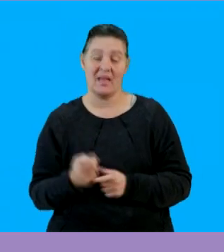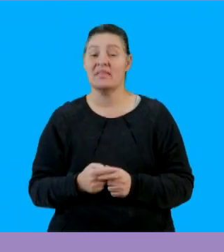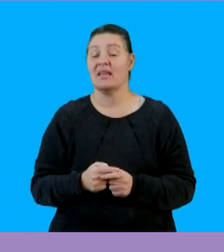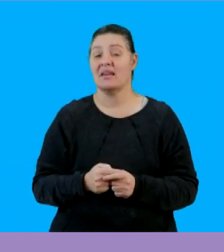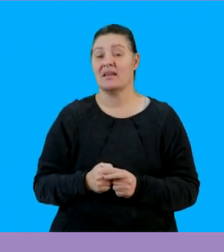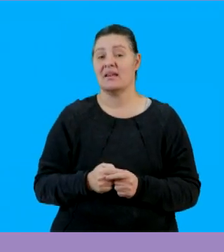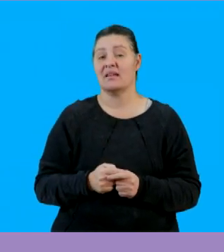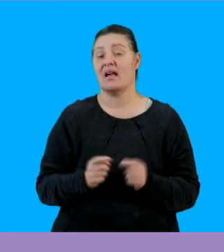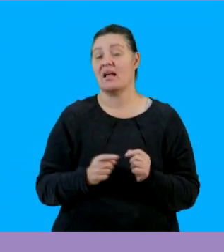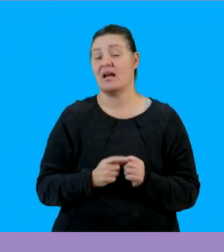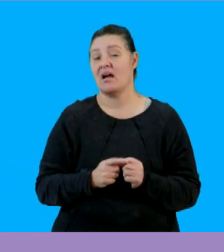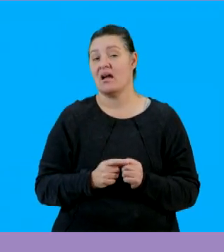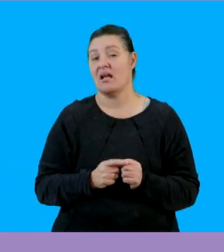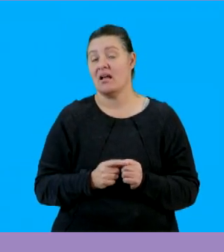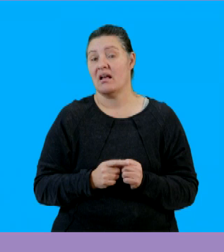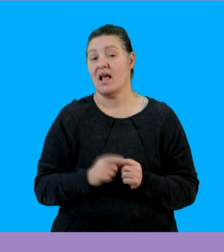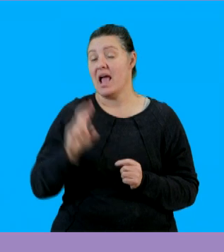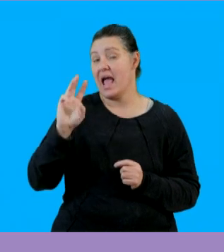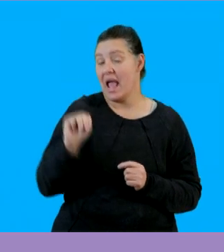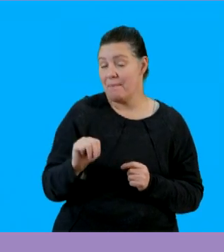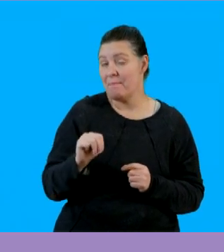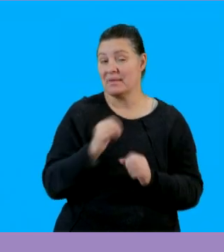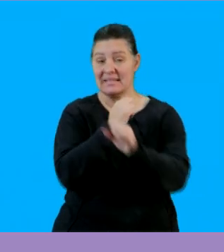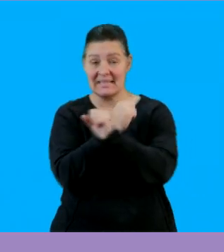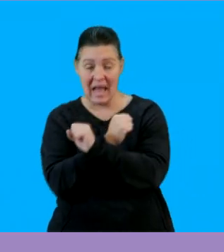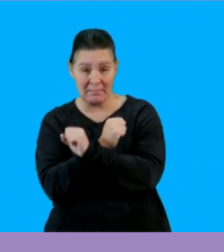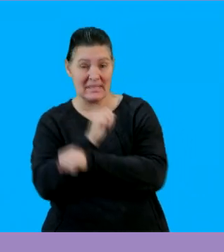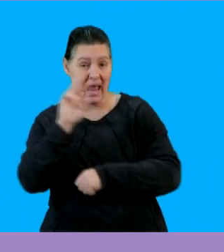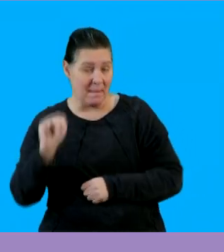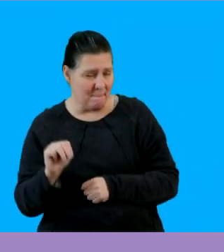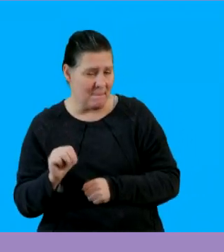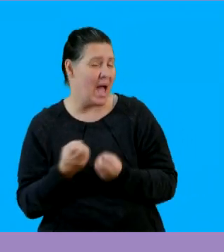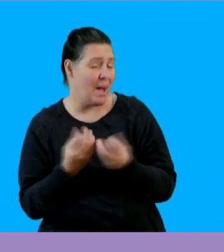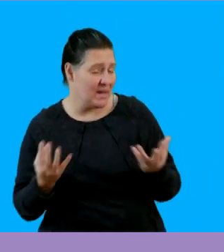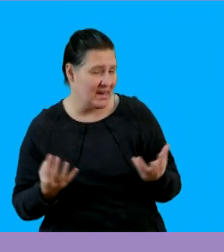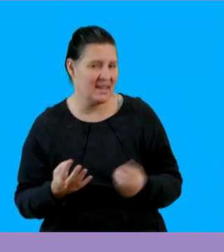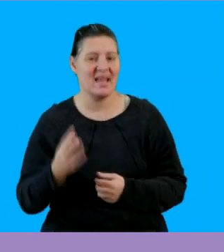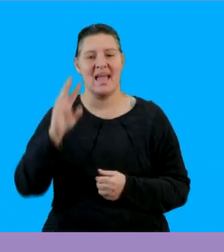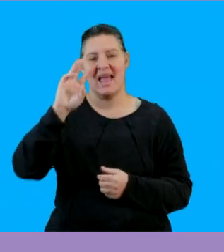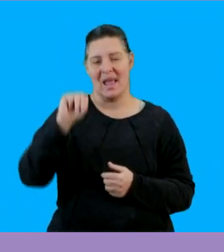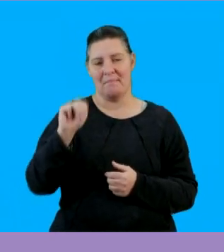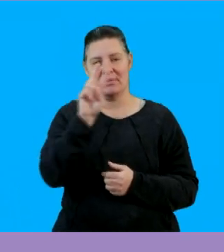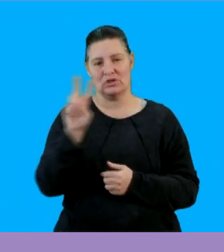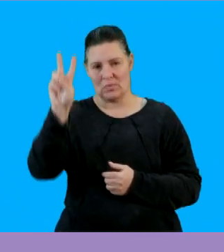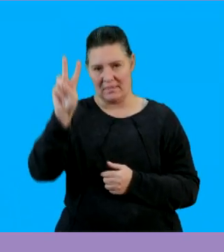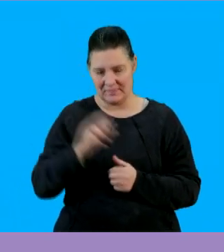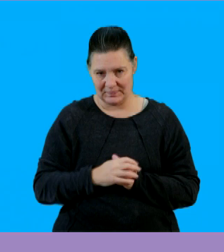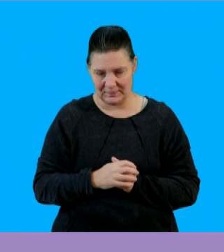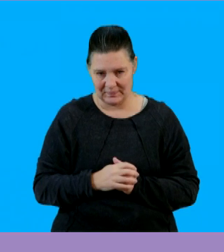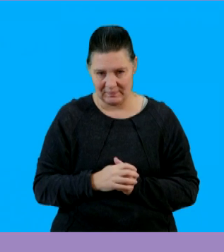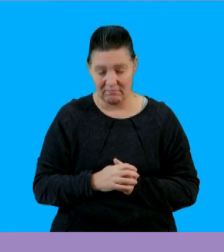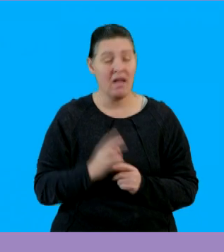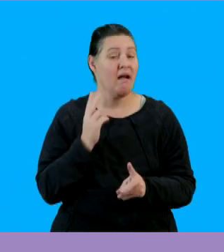3am. And then what is m multiplied by m? That is going to be